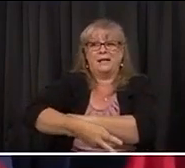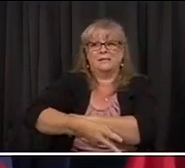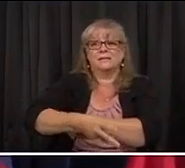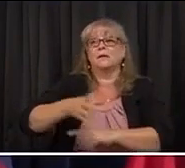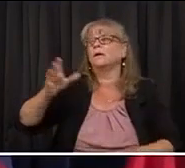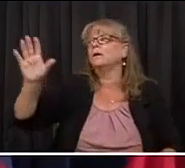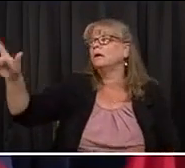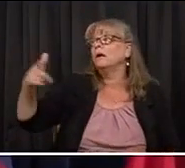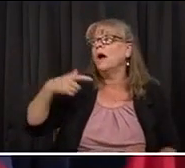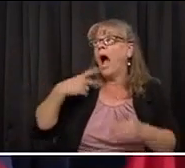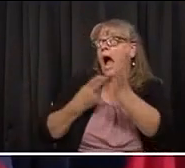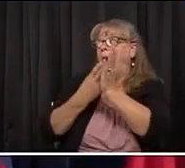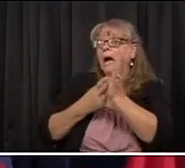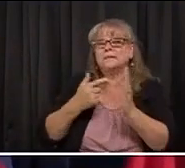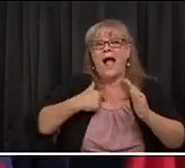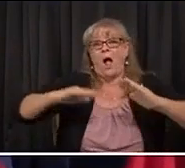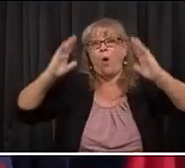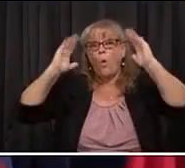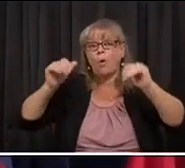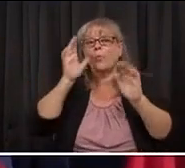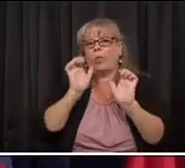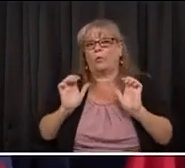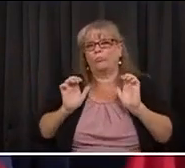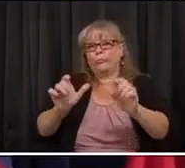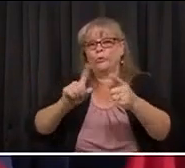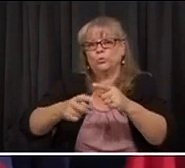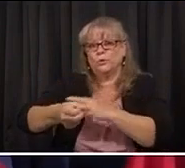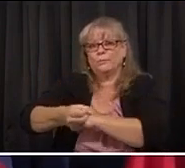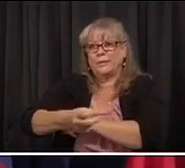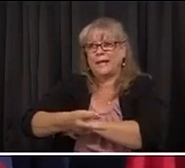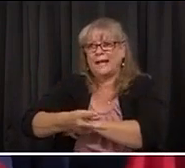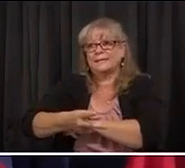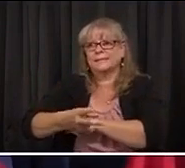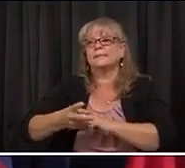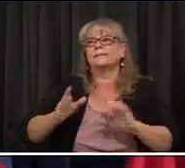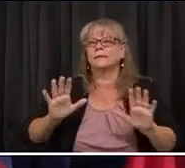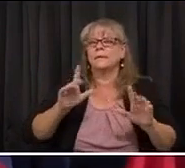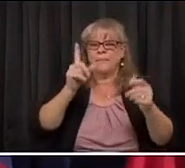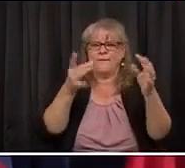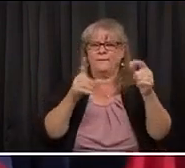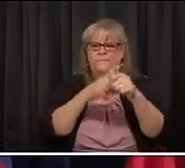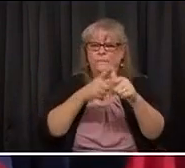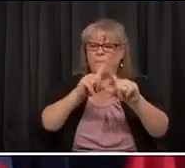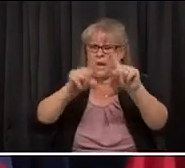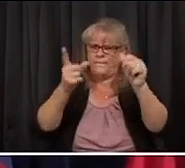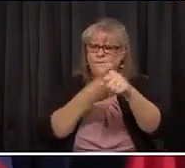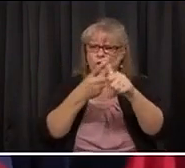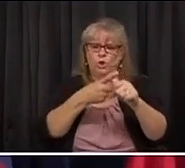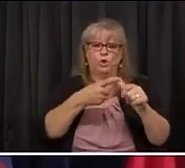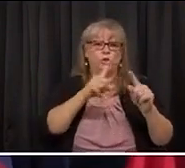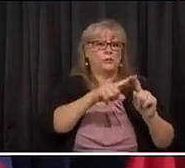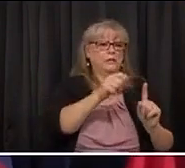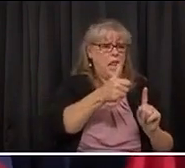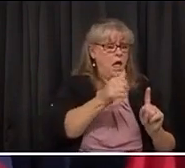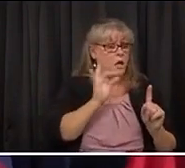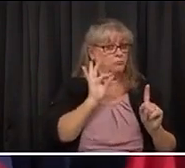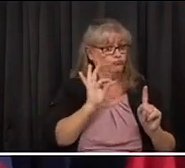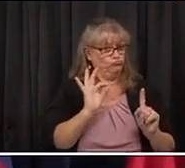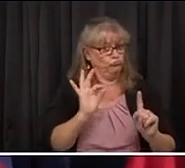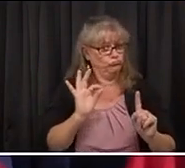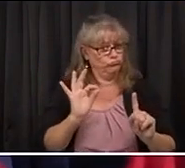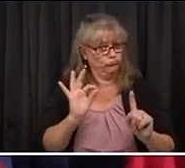We hope that if this works for a couple weeks, that it goes to midnight. By the way, nobody has to close. I mean,